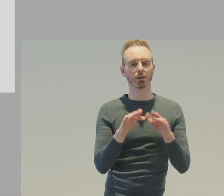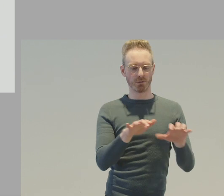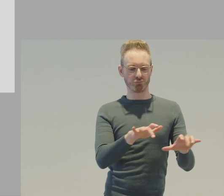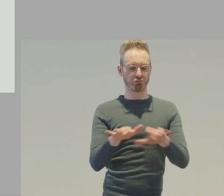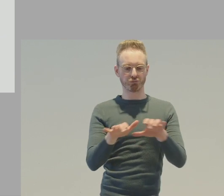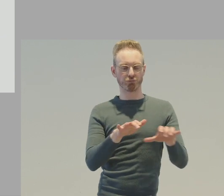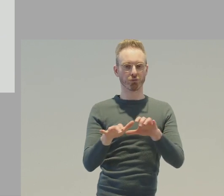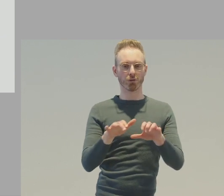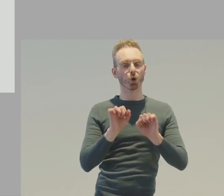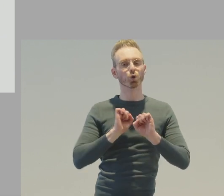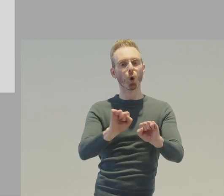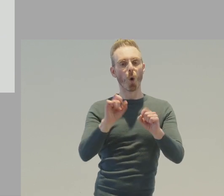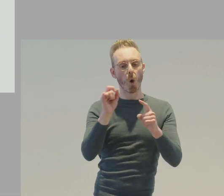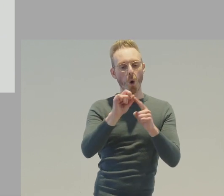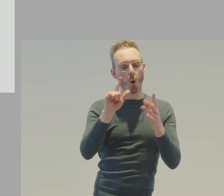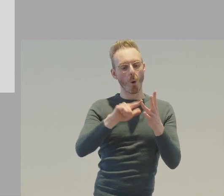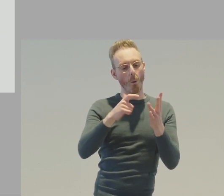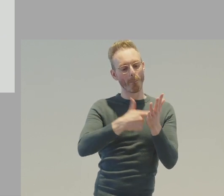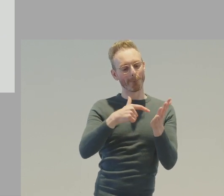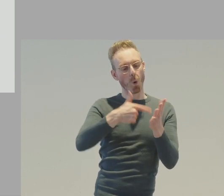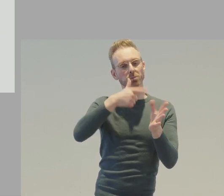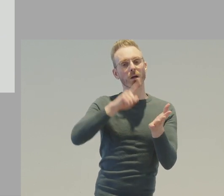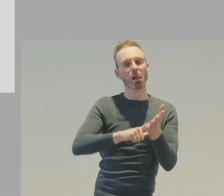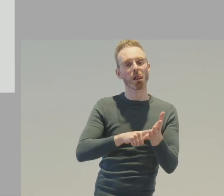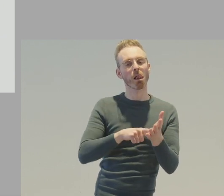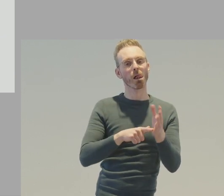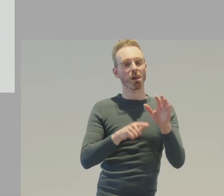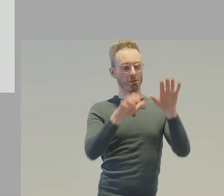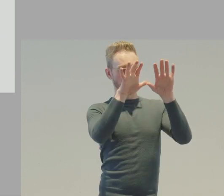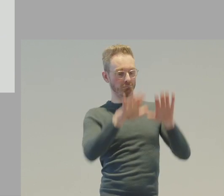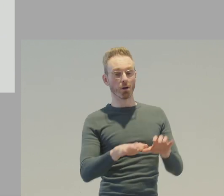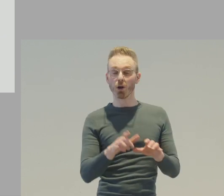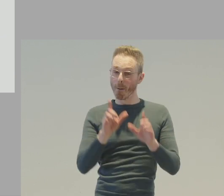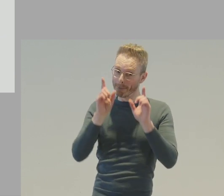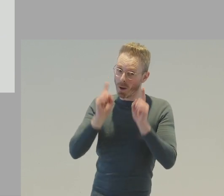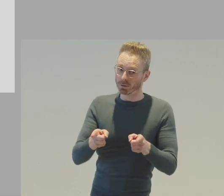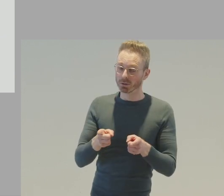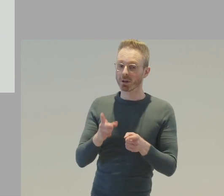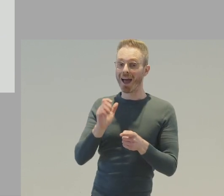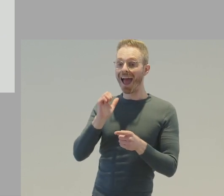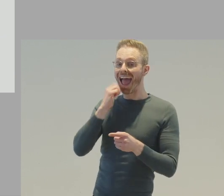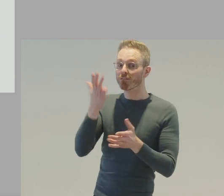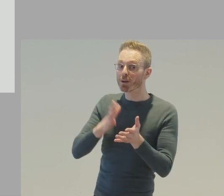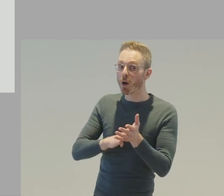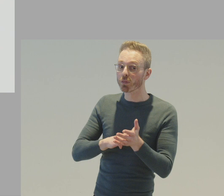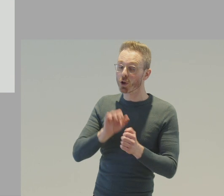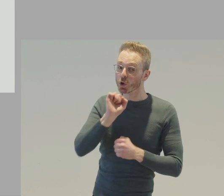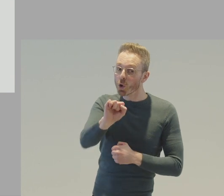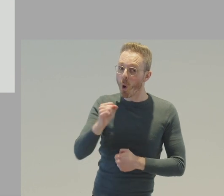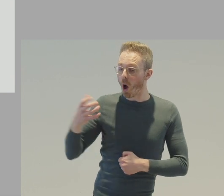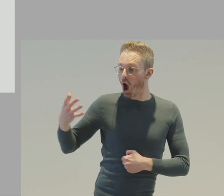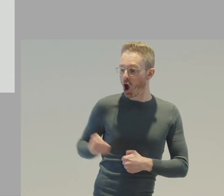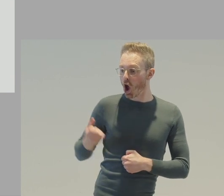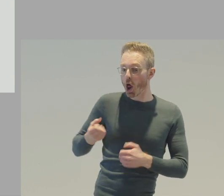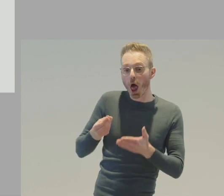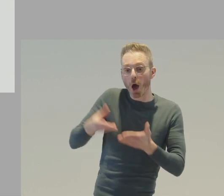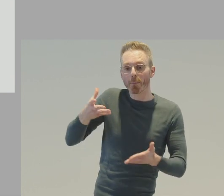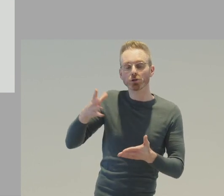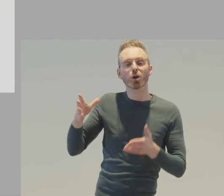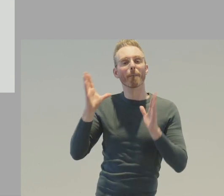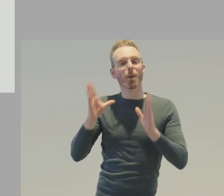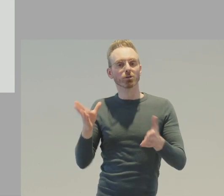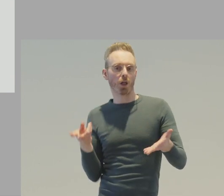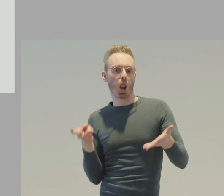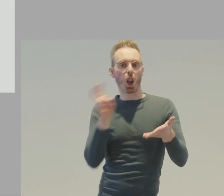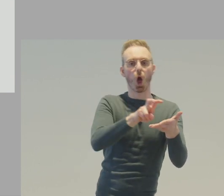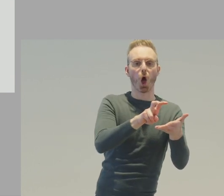You must put your earnings on the portal every month. You do have to do that. And